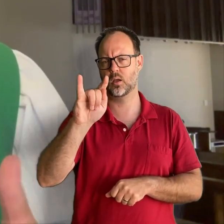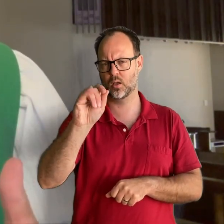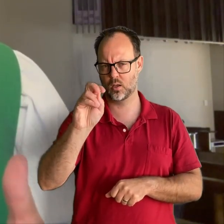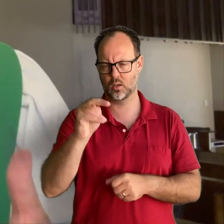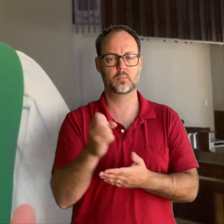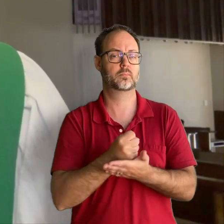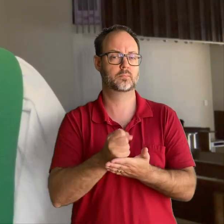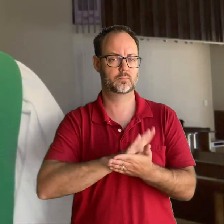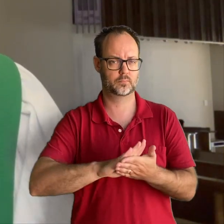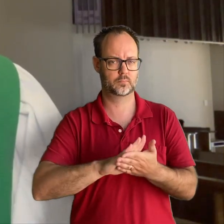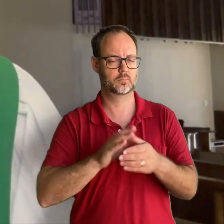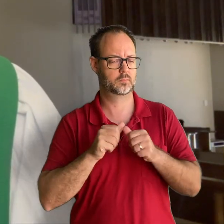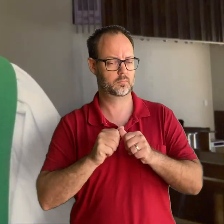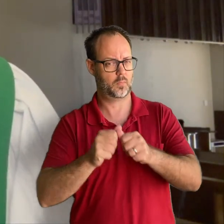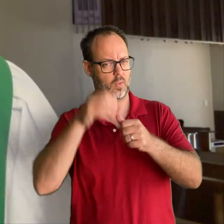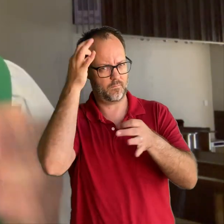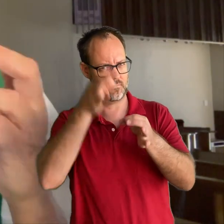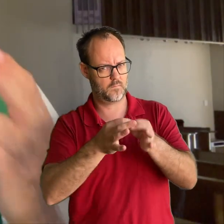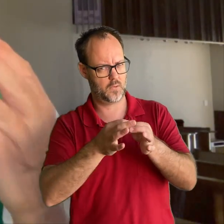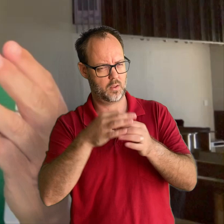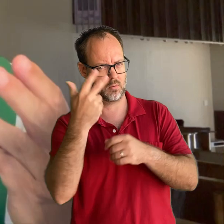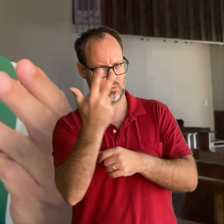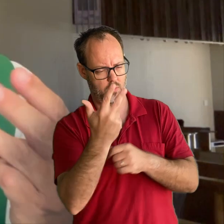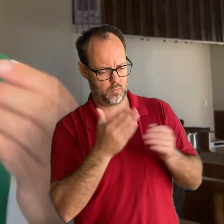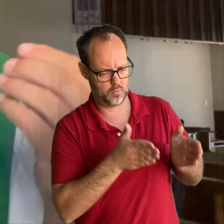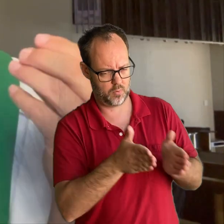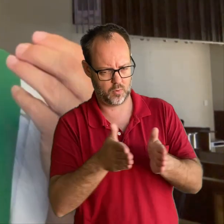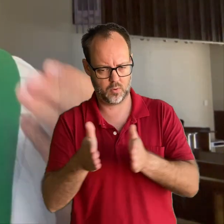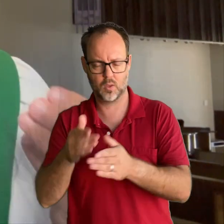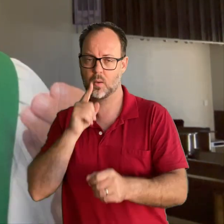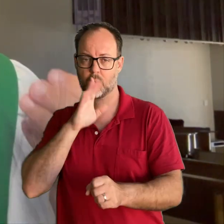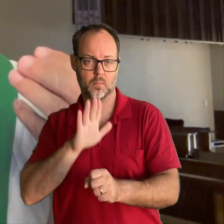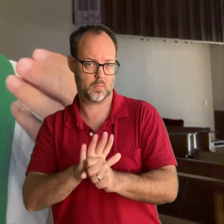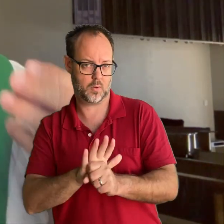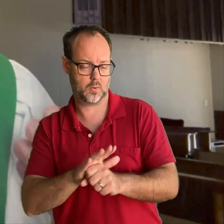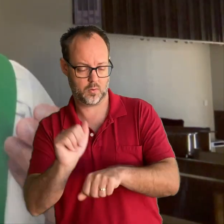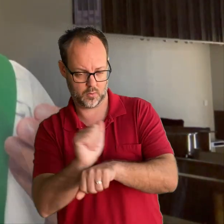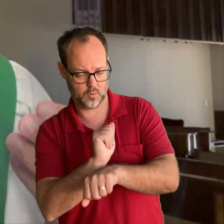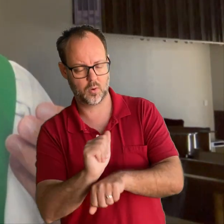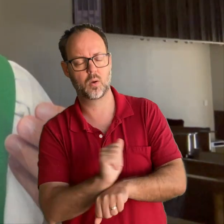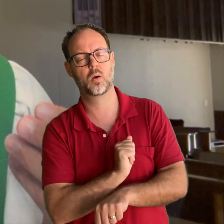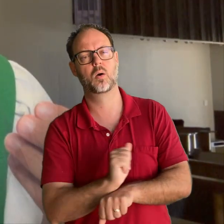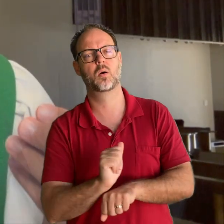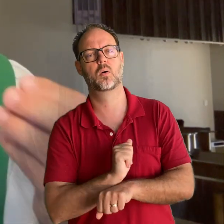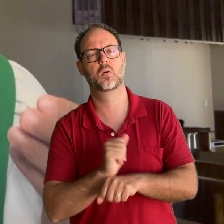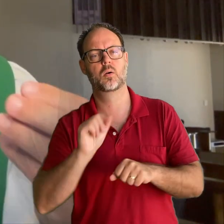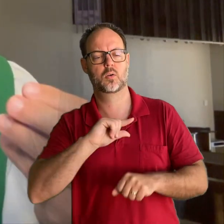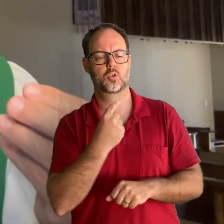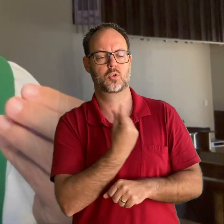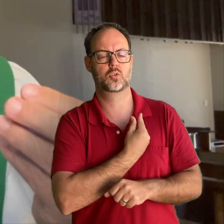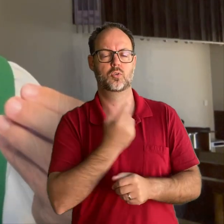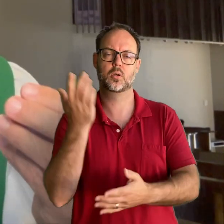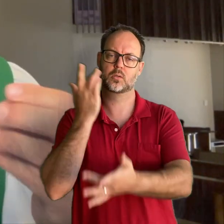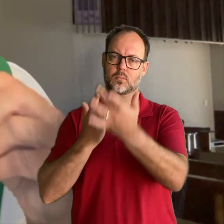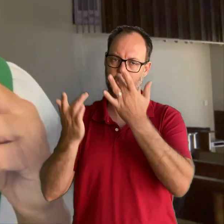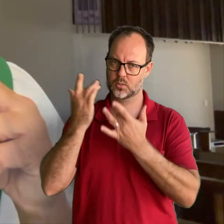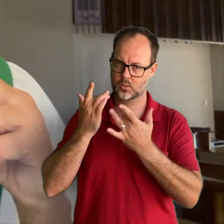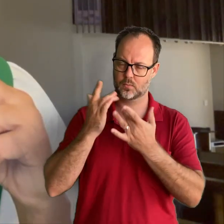and keeping us in the faith, in the three ways that he has promised to work his grace and